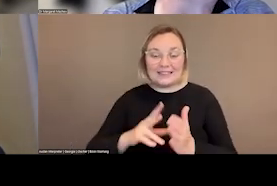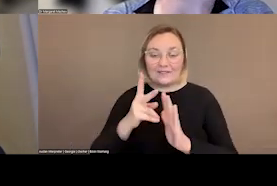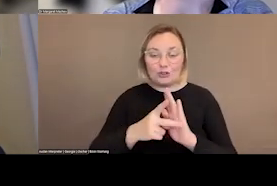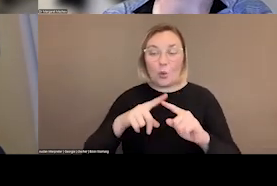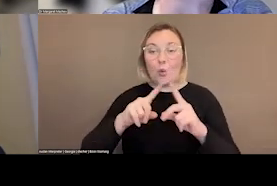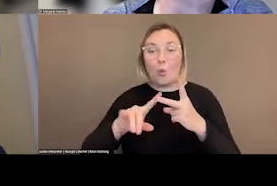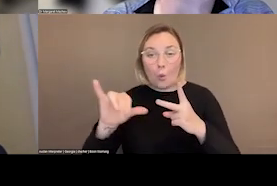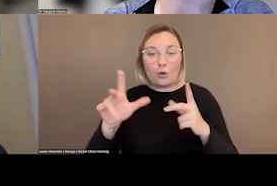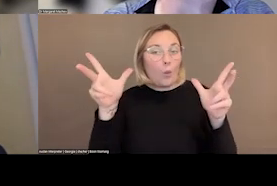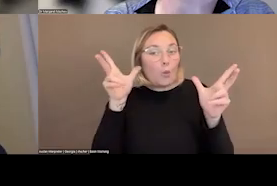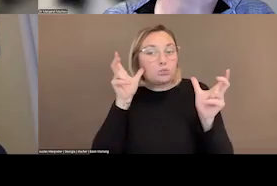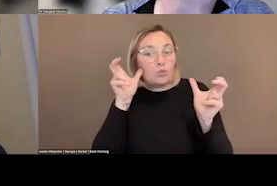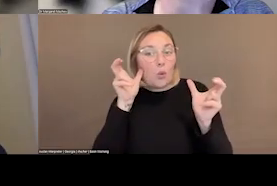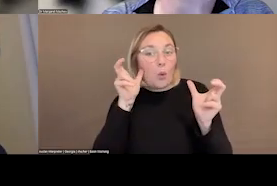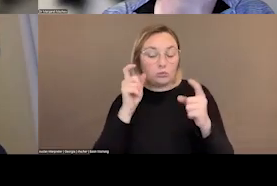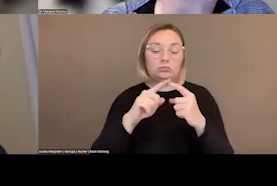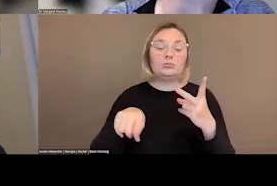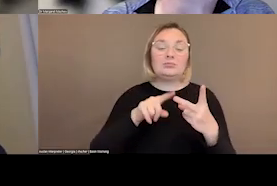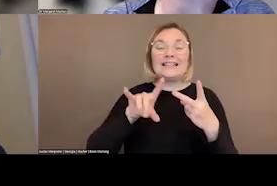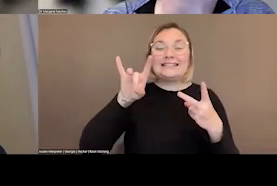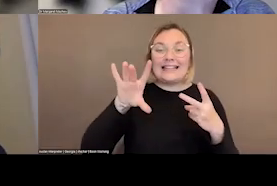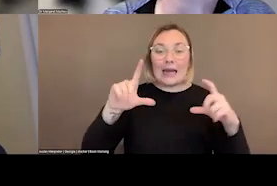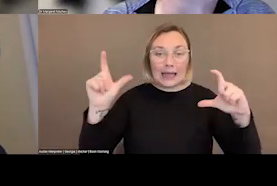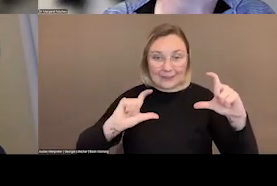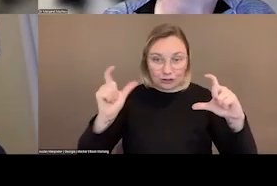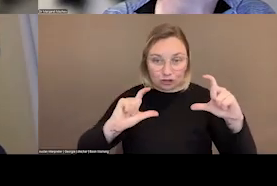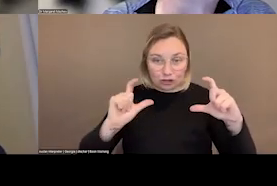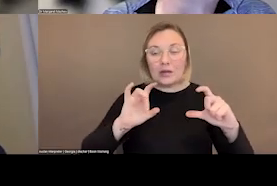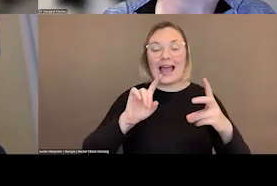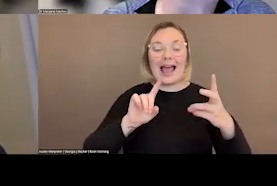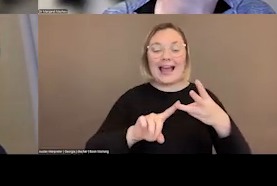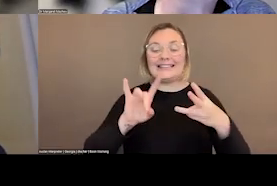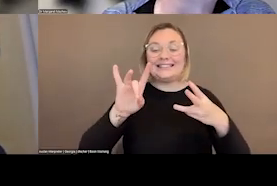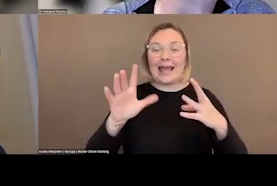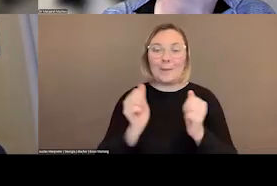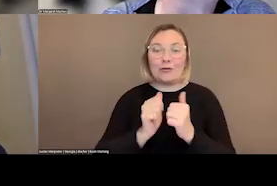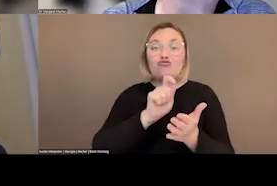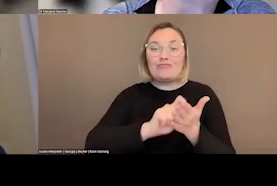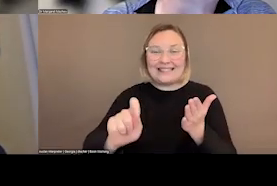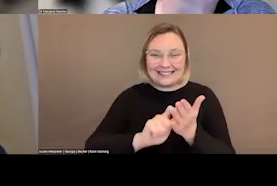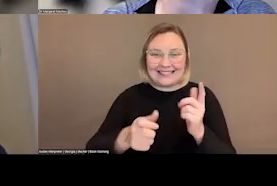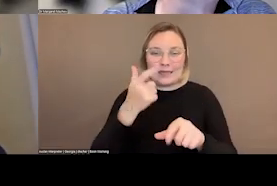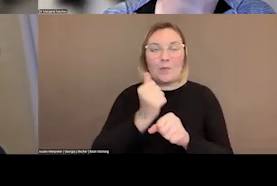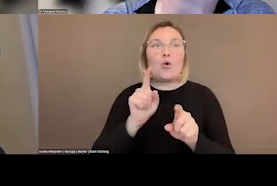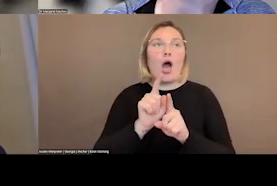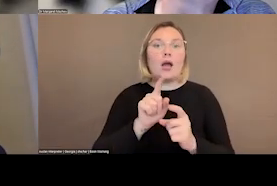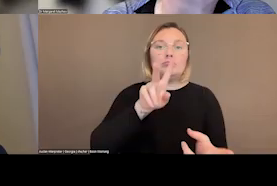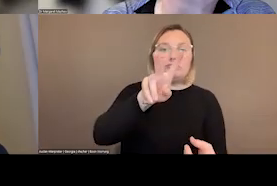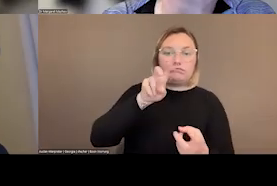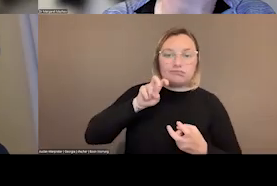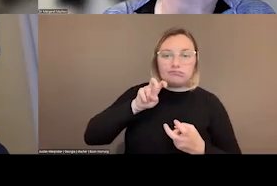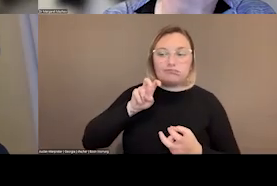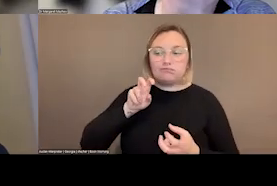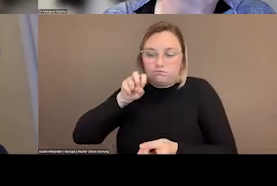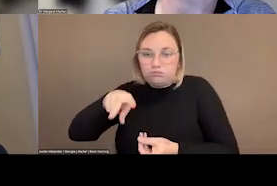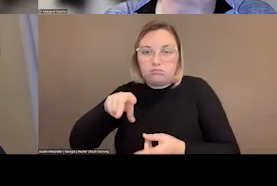audio recording, Hmm. 10 images, and 10 pages of written material, for example, excerpts of literary writing.